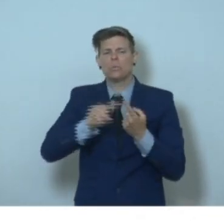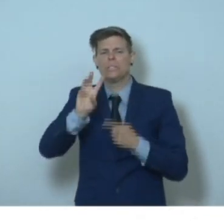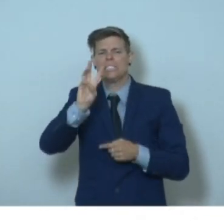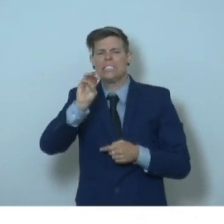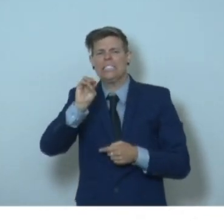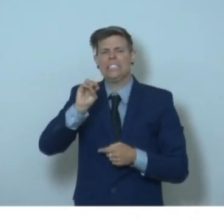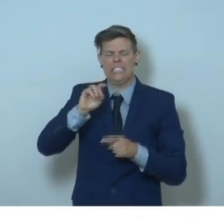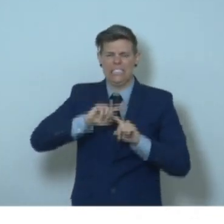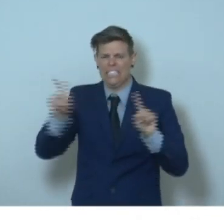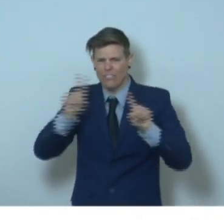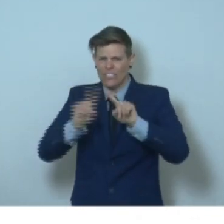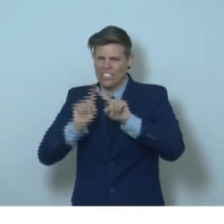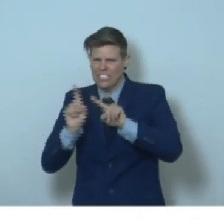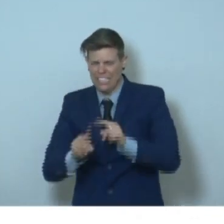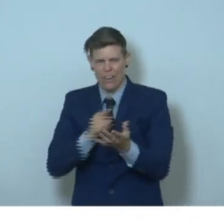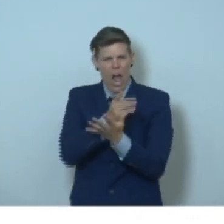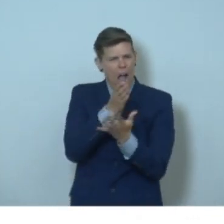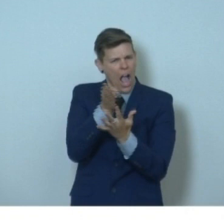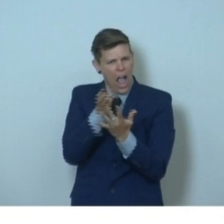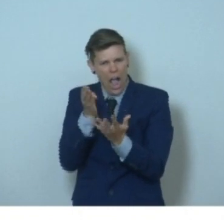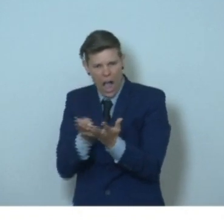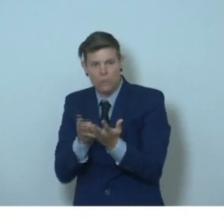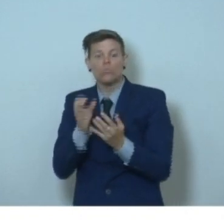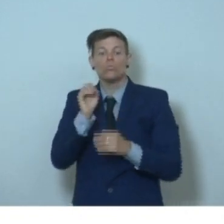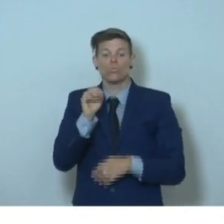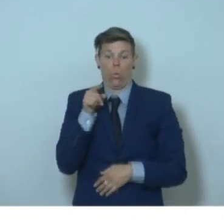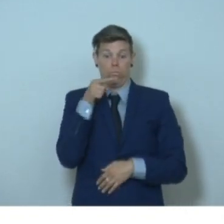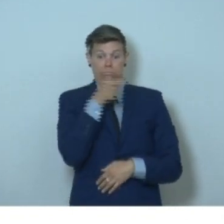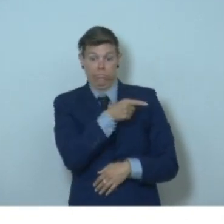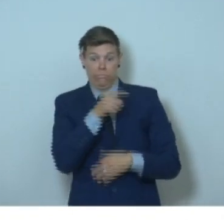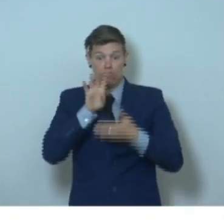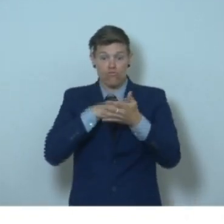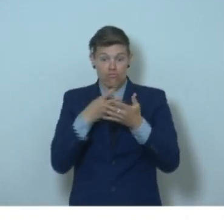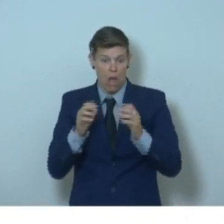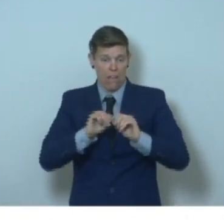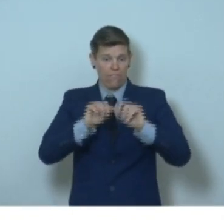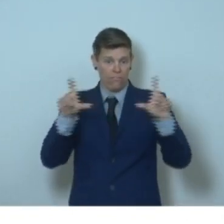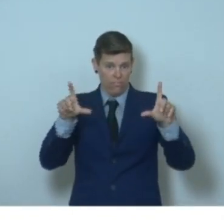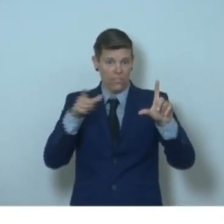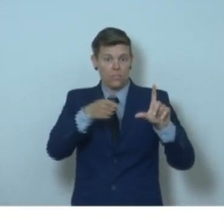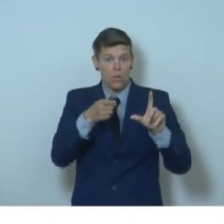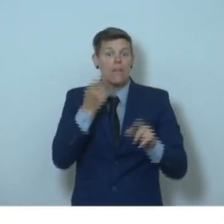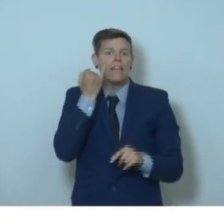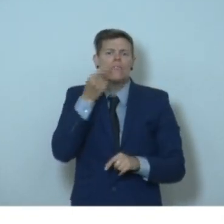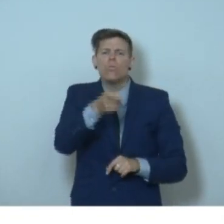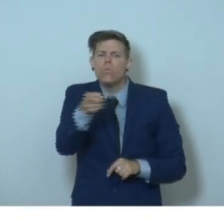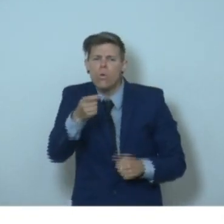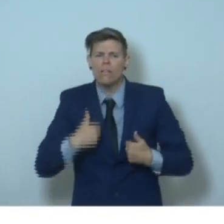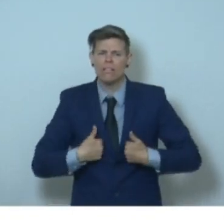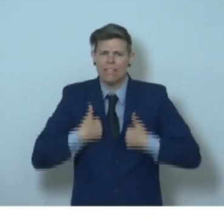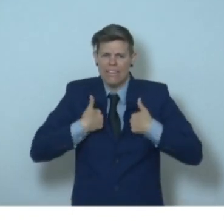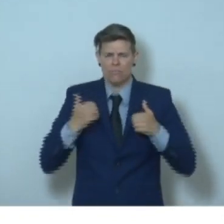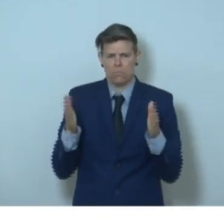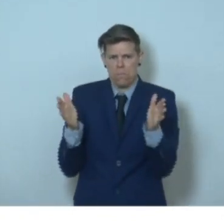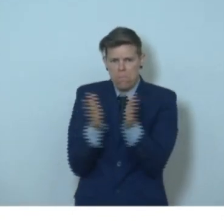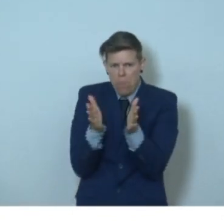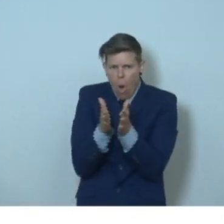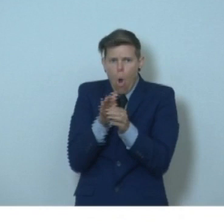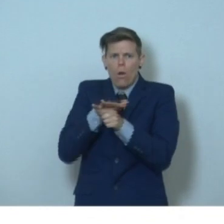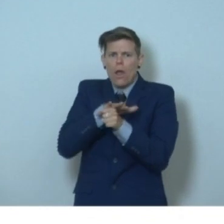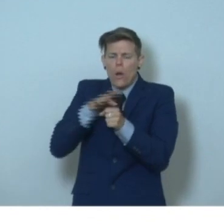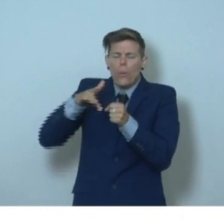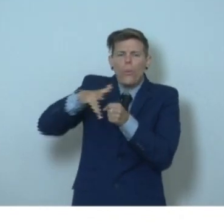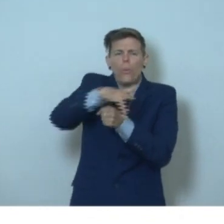this slide says is that if you live in a census tract or a small geographic area anywhere in